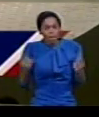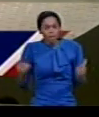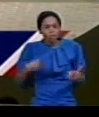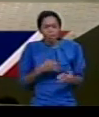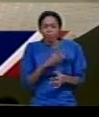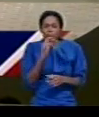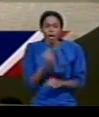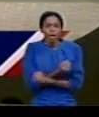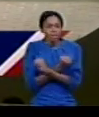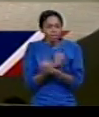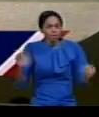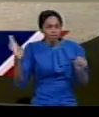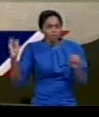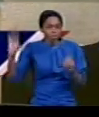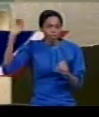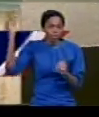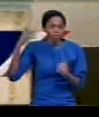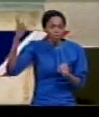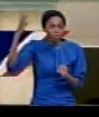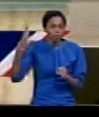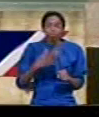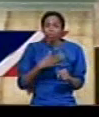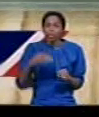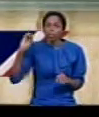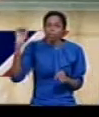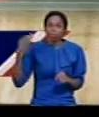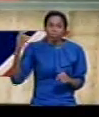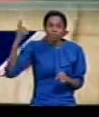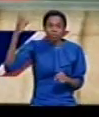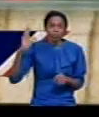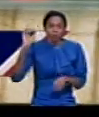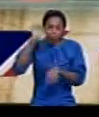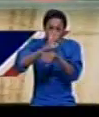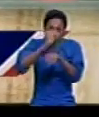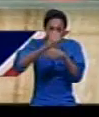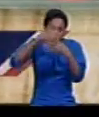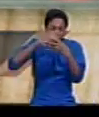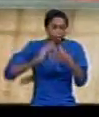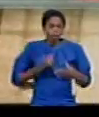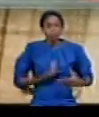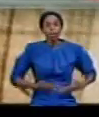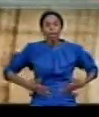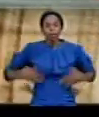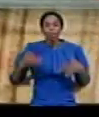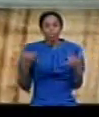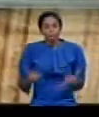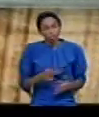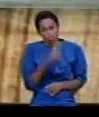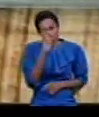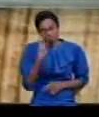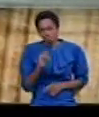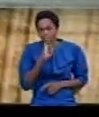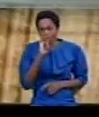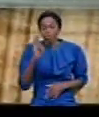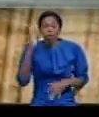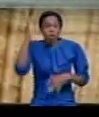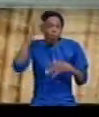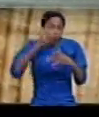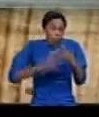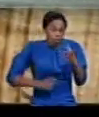the grace of God, and the grace of God works in our lives. What will that